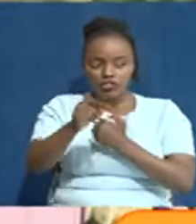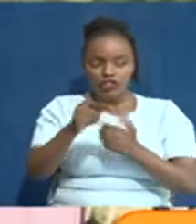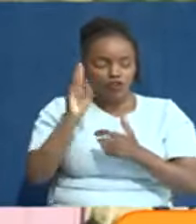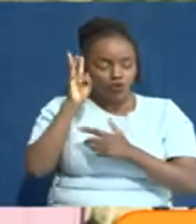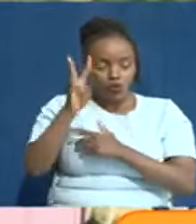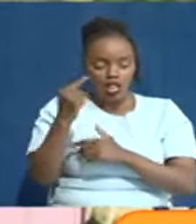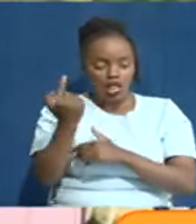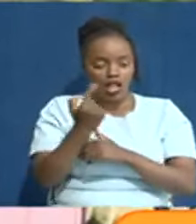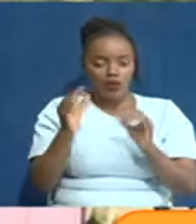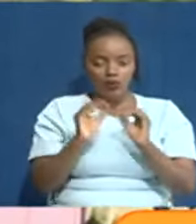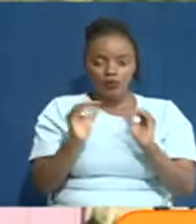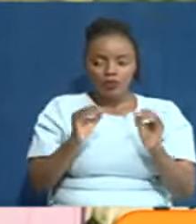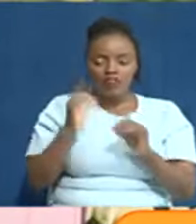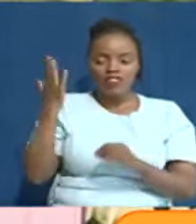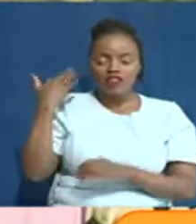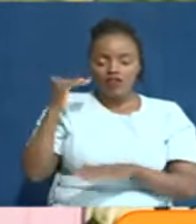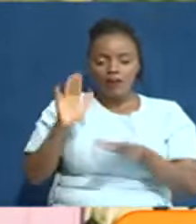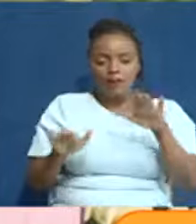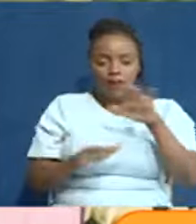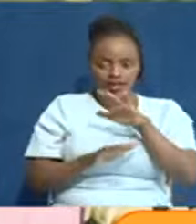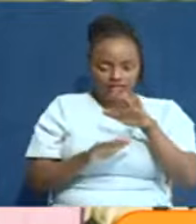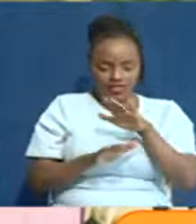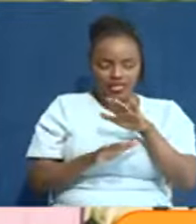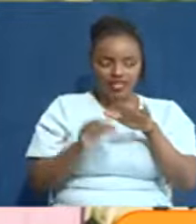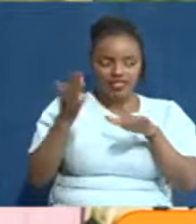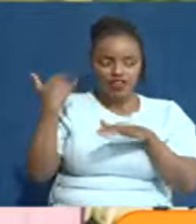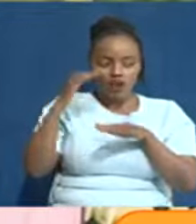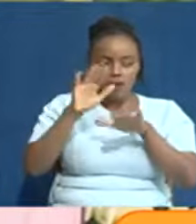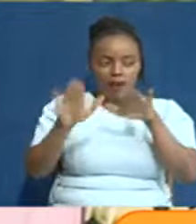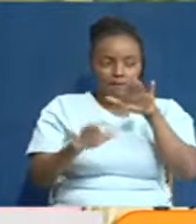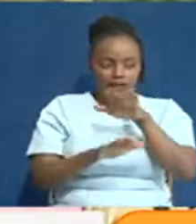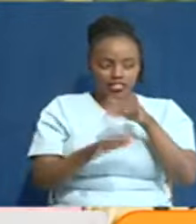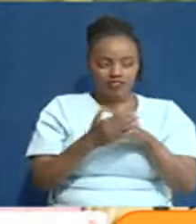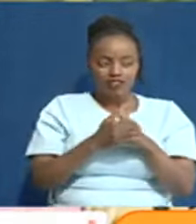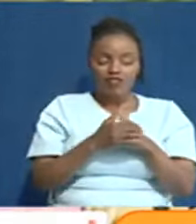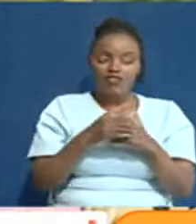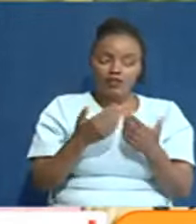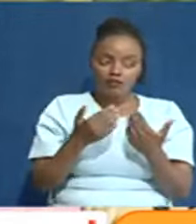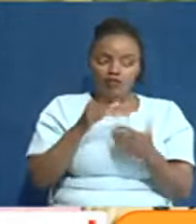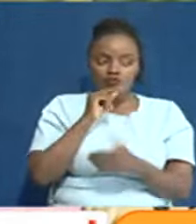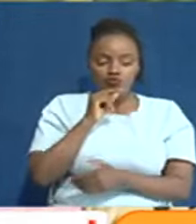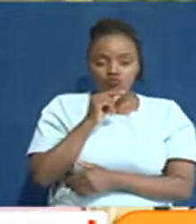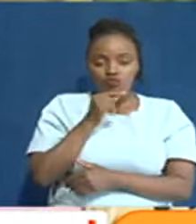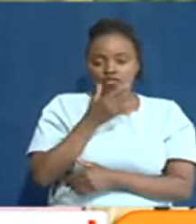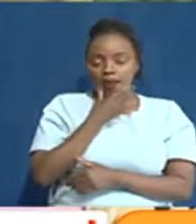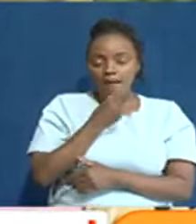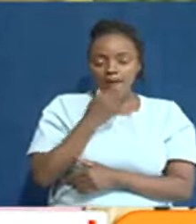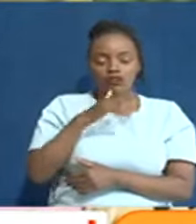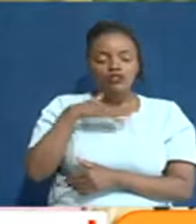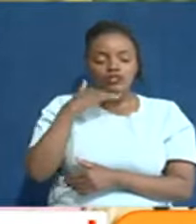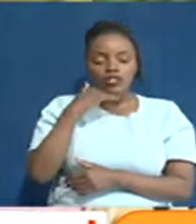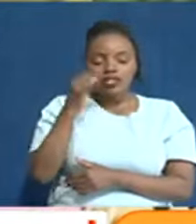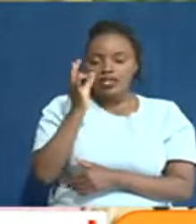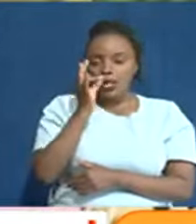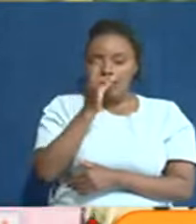walk alone. Aliyekuwa makamu wa rais wa mzee amelala, Mwai